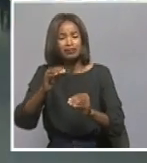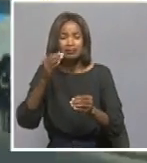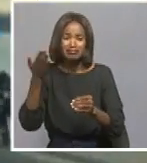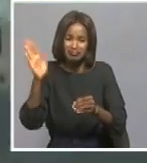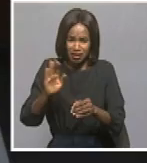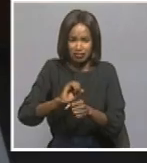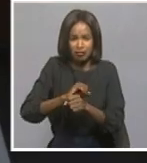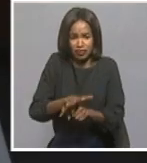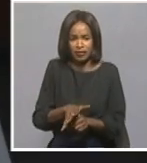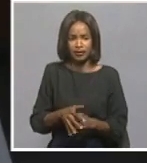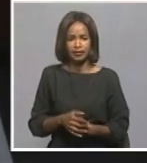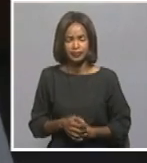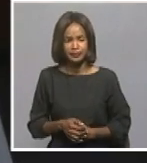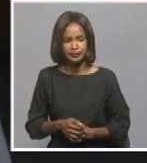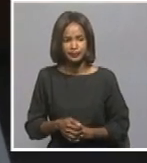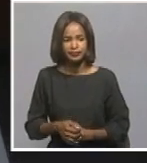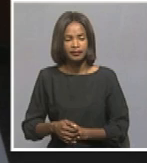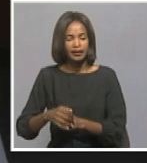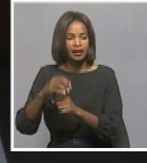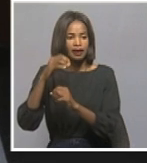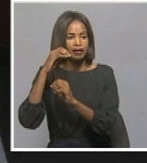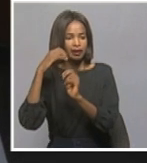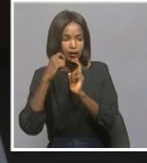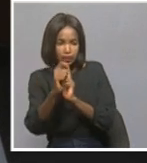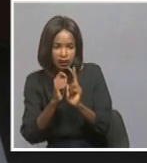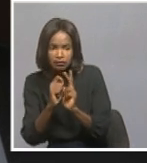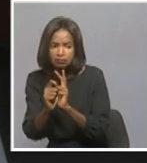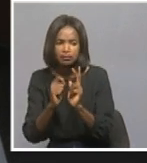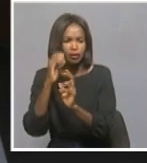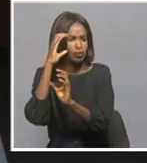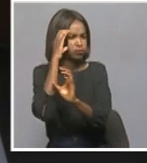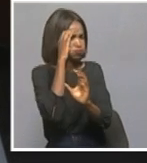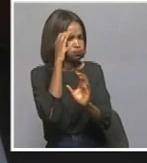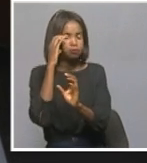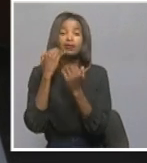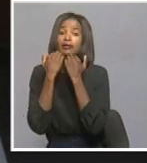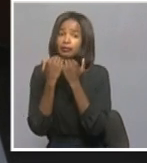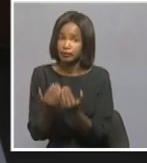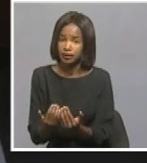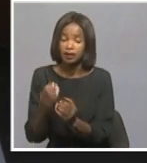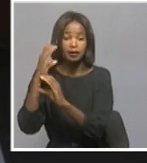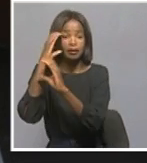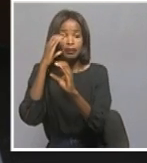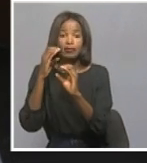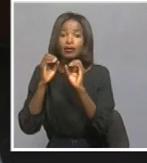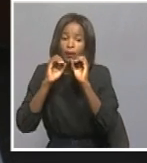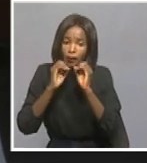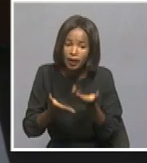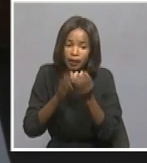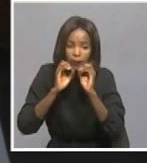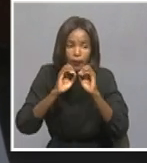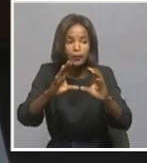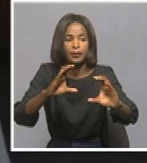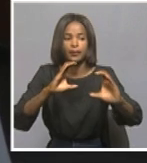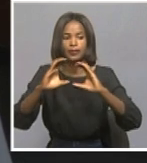coronavirus. The medias are very important stakeholders, actually, since they are actually the communication link between the